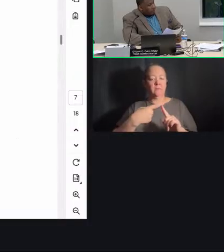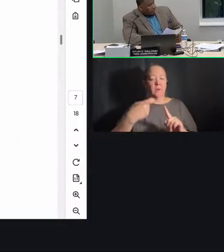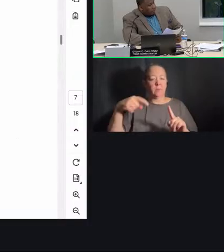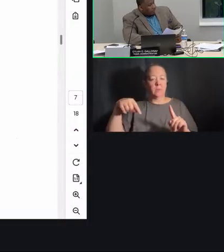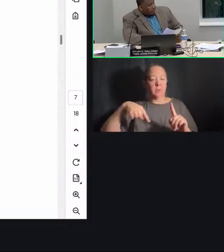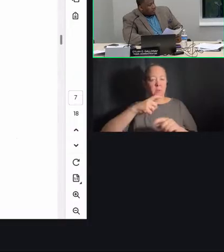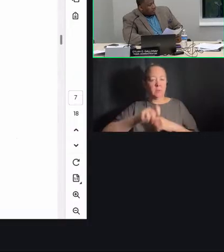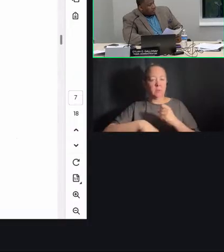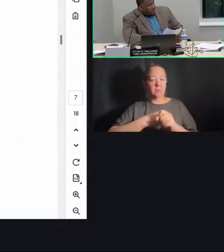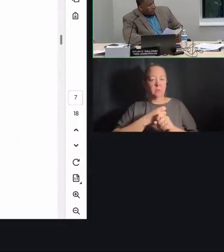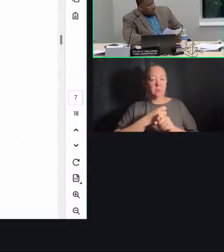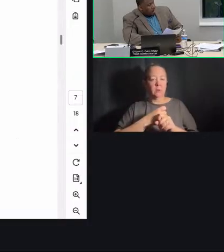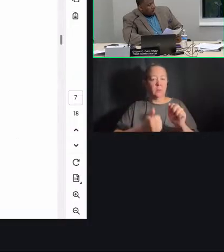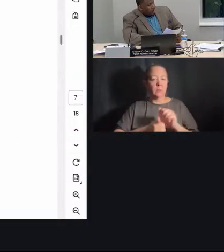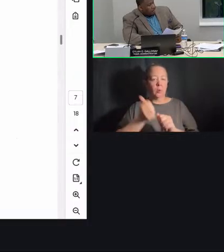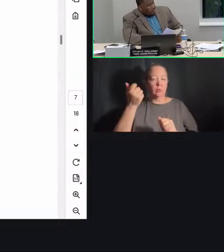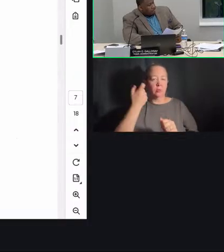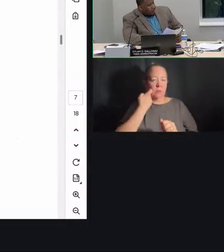most recently, you